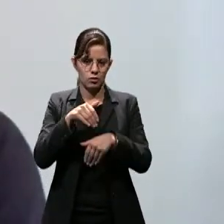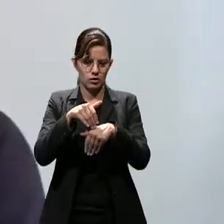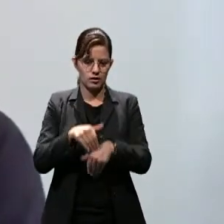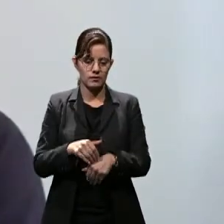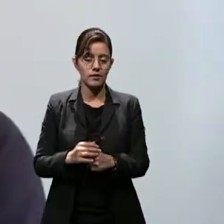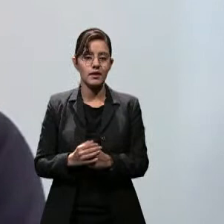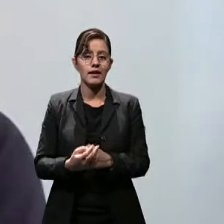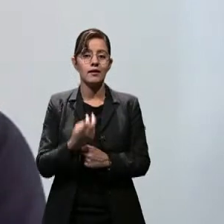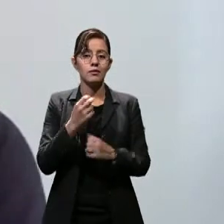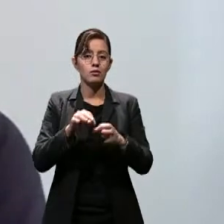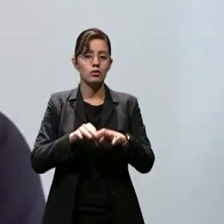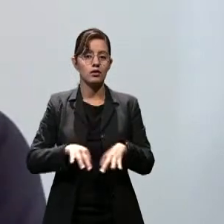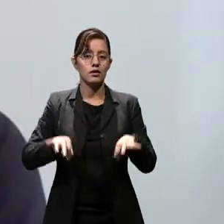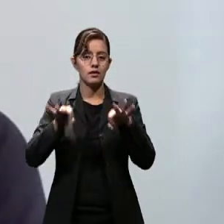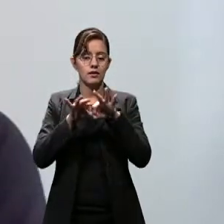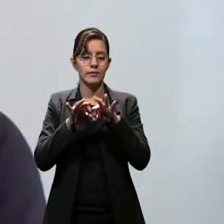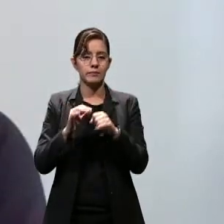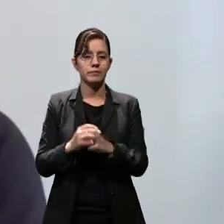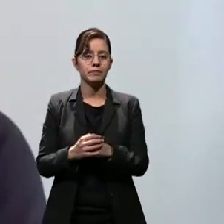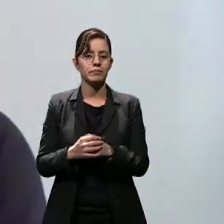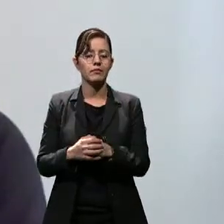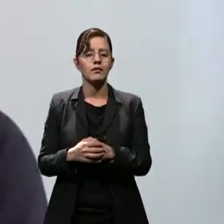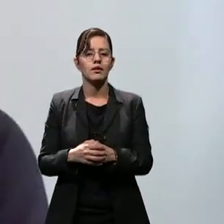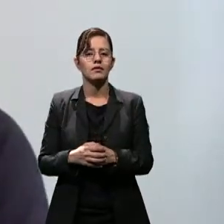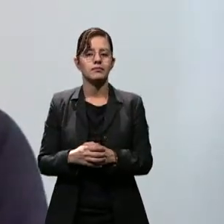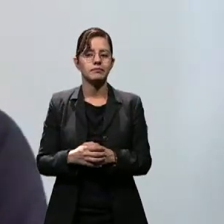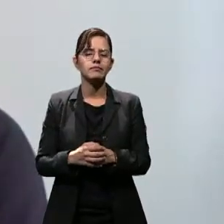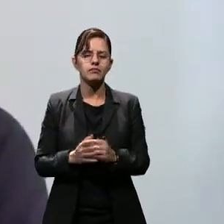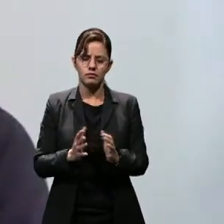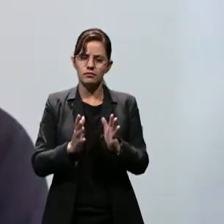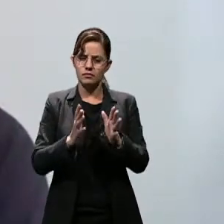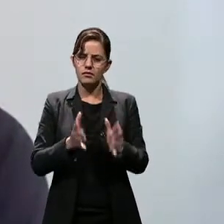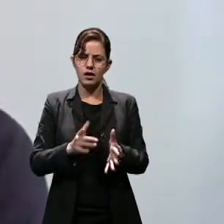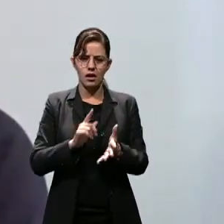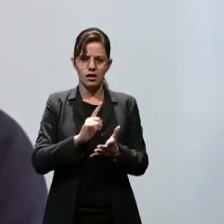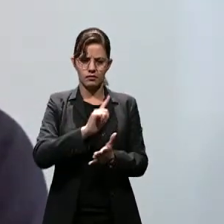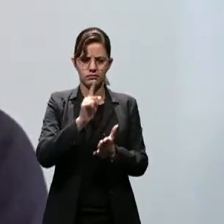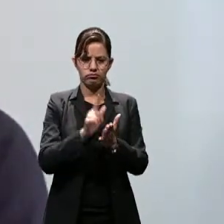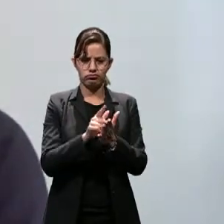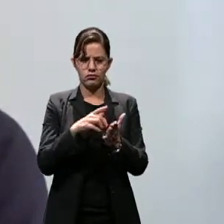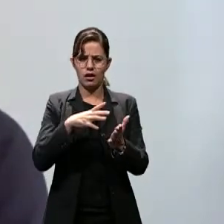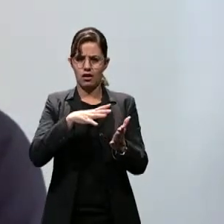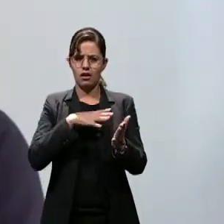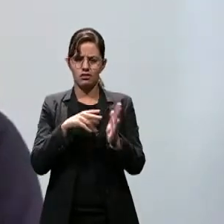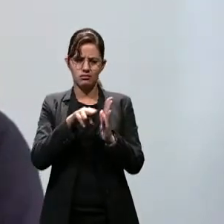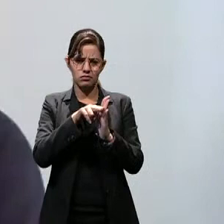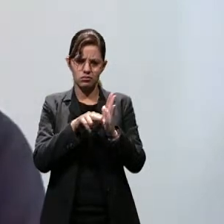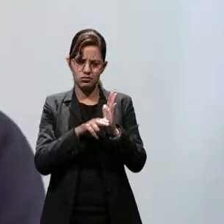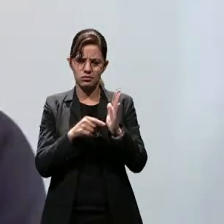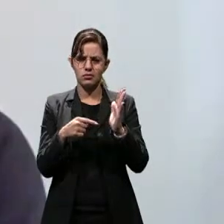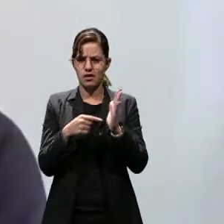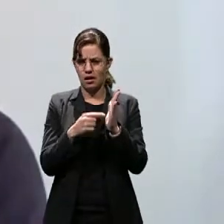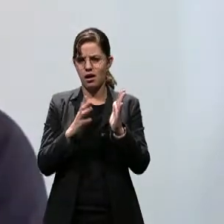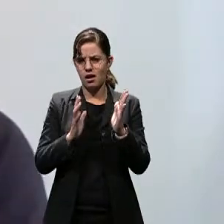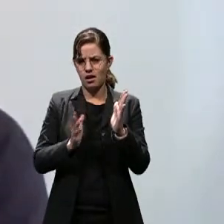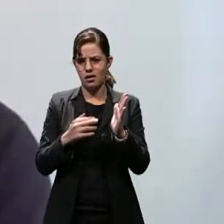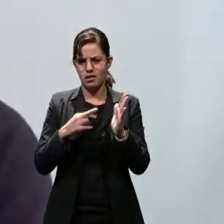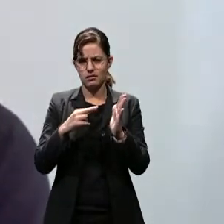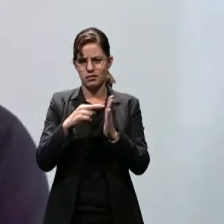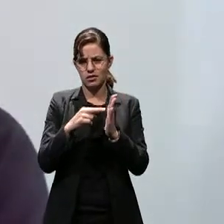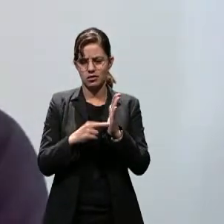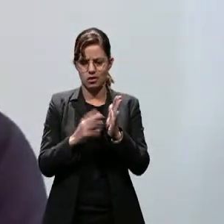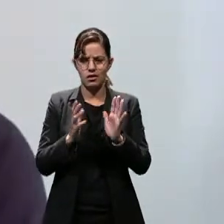it's very important to underline that the judiciary framework is there. The willingness in the institutions